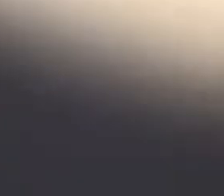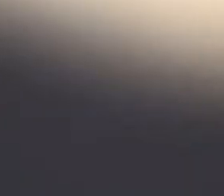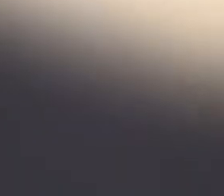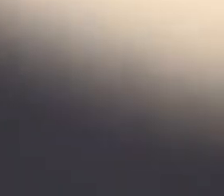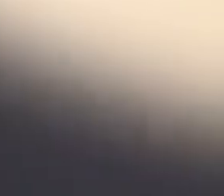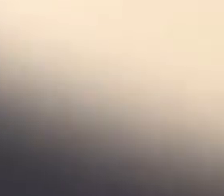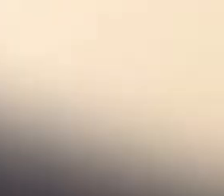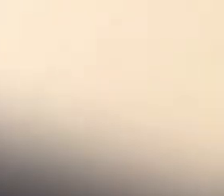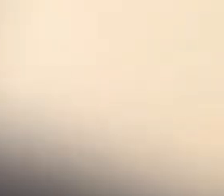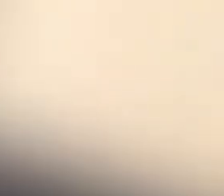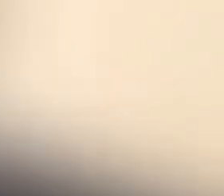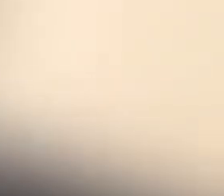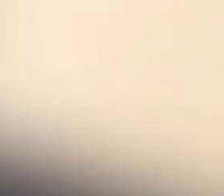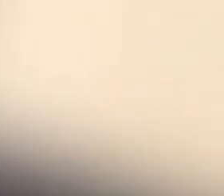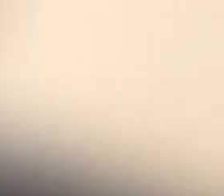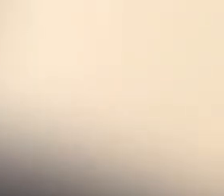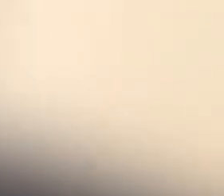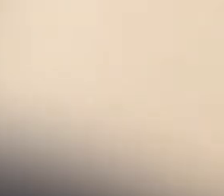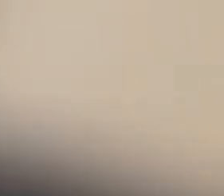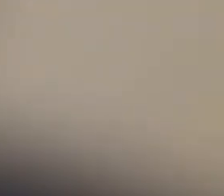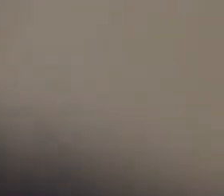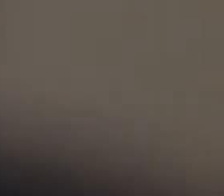get it done.